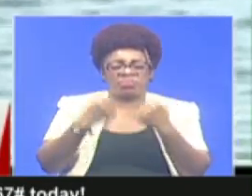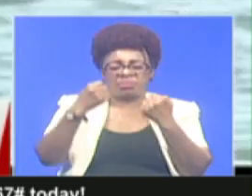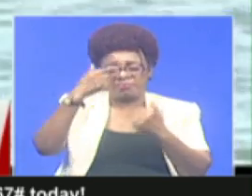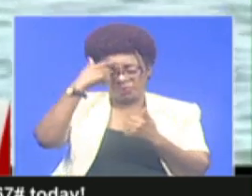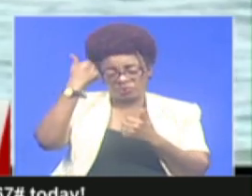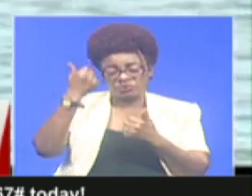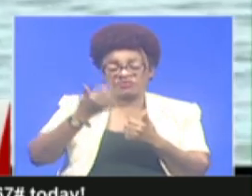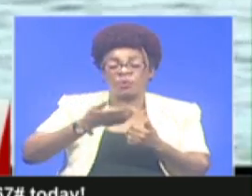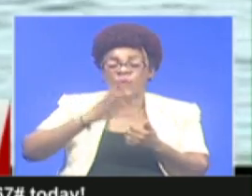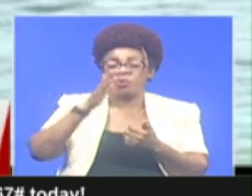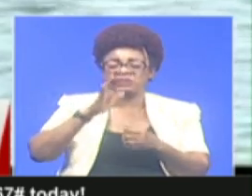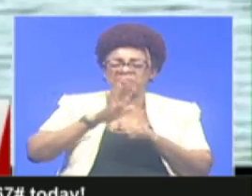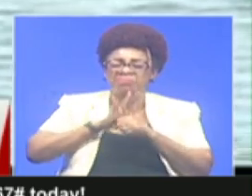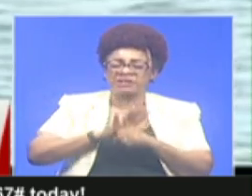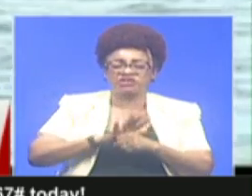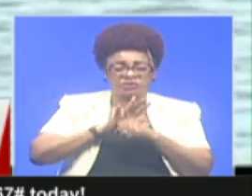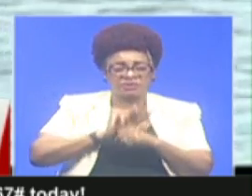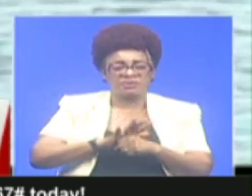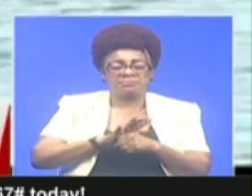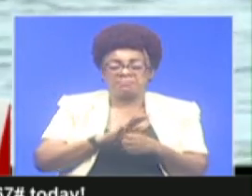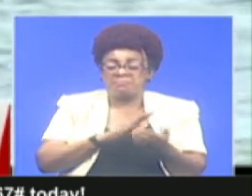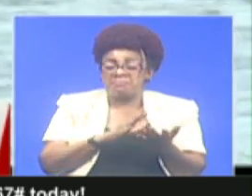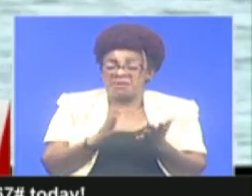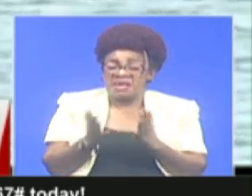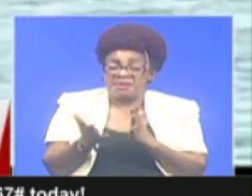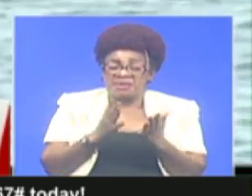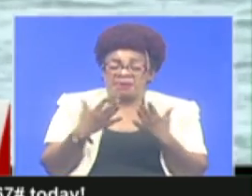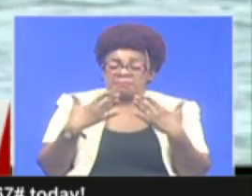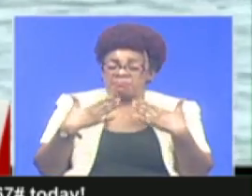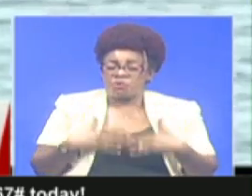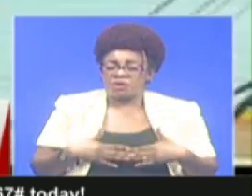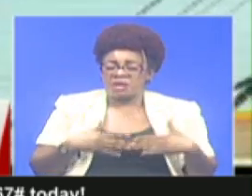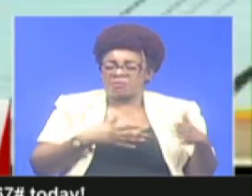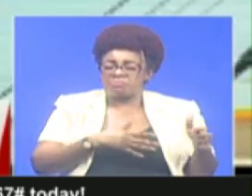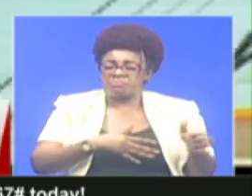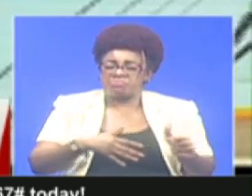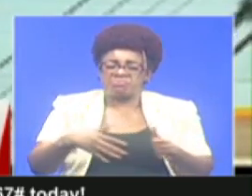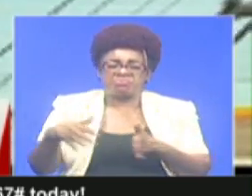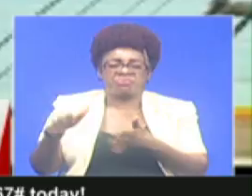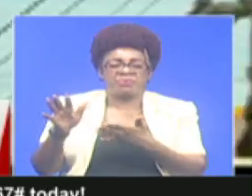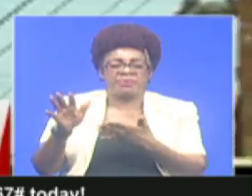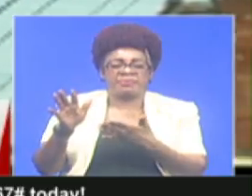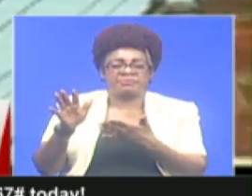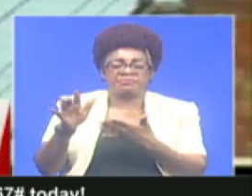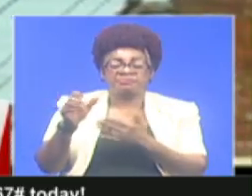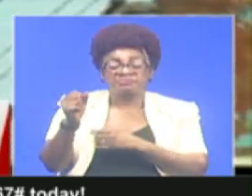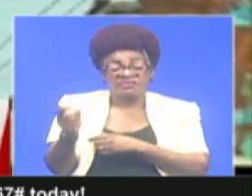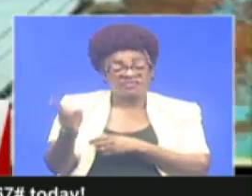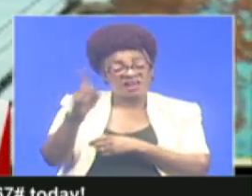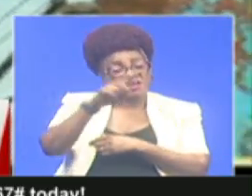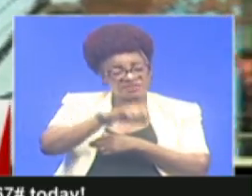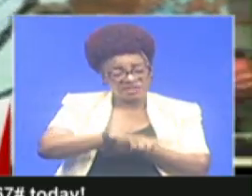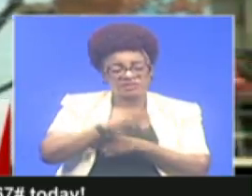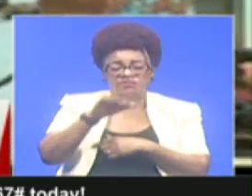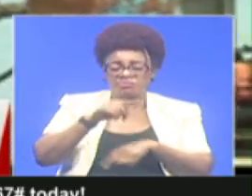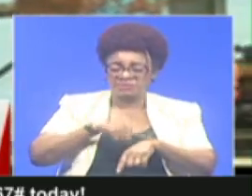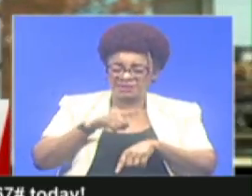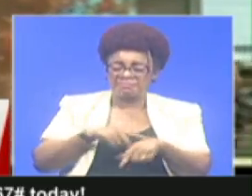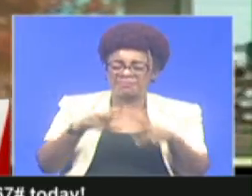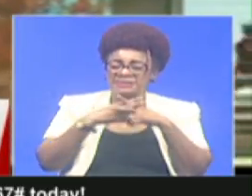in the seabed, and thus the bodies could have drifted ashore. It's been 5 days since the recovery